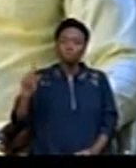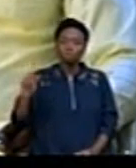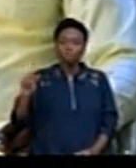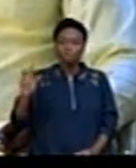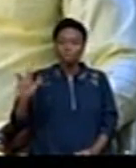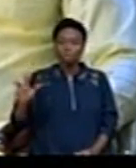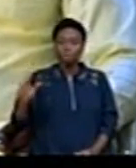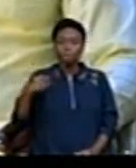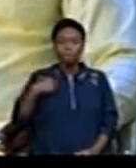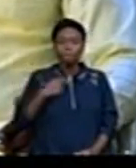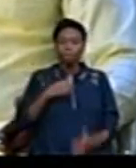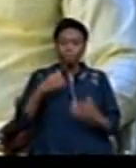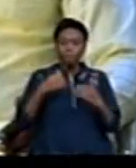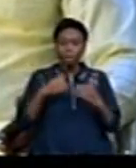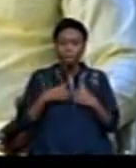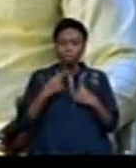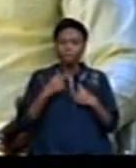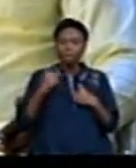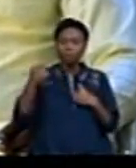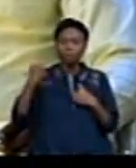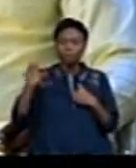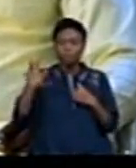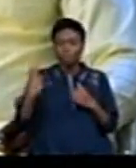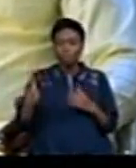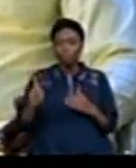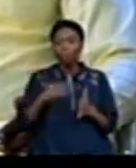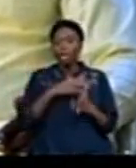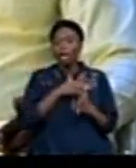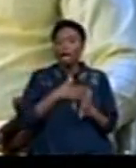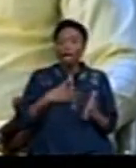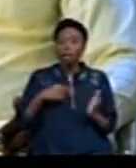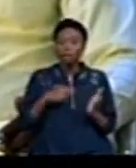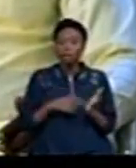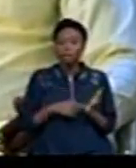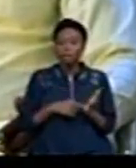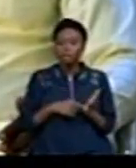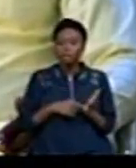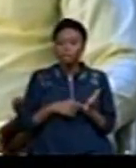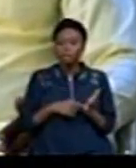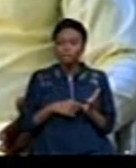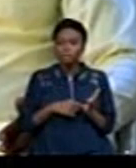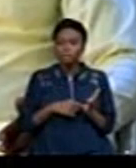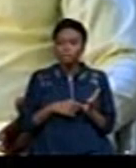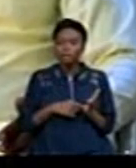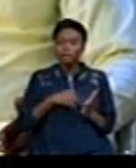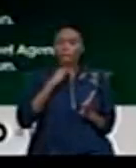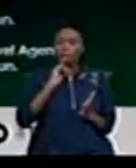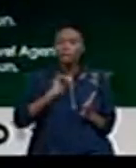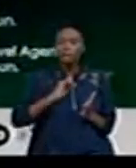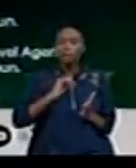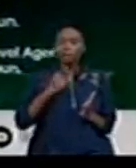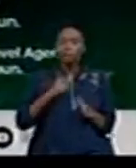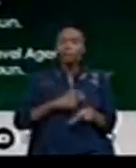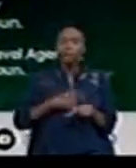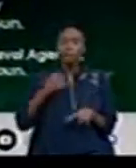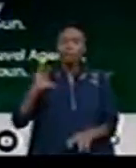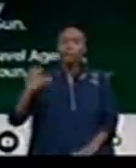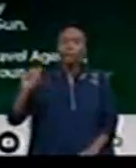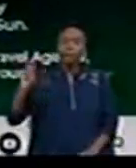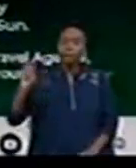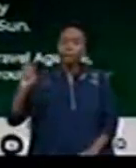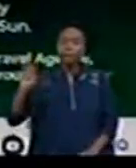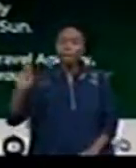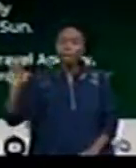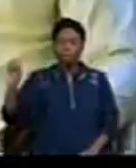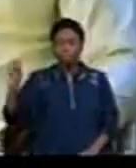2023. We normally have the Great Global Crusade, and this time is the turn of Cameroon Global